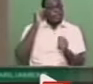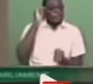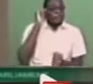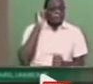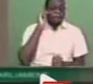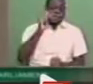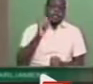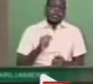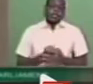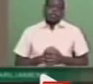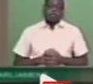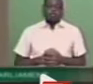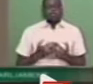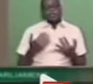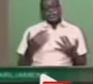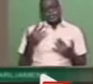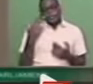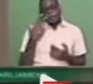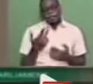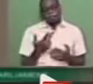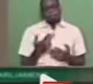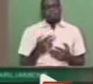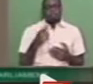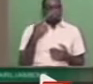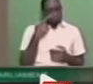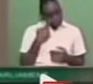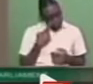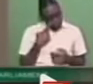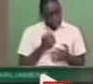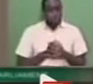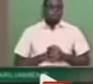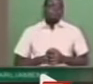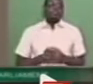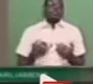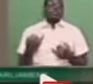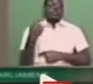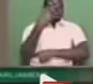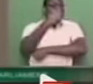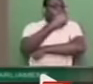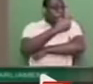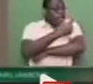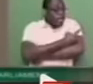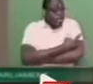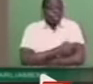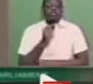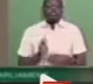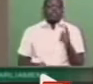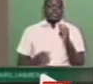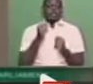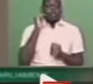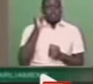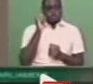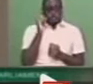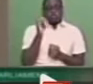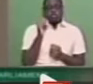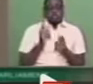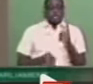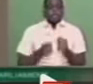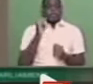Today, our nation is facing another PNM-made crisis with the collapse of the Point Lisas industrial